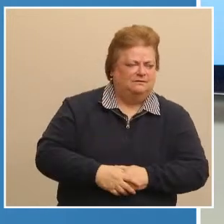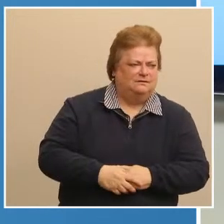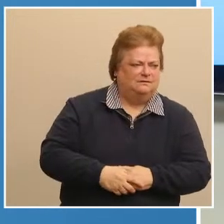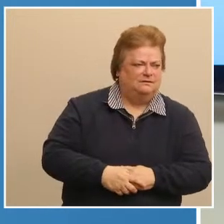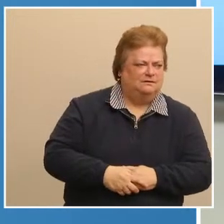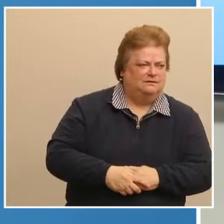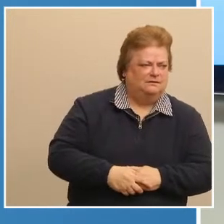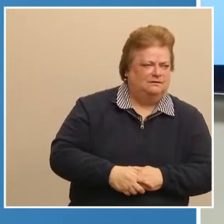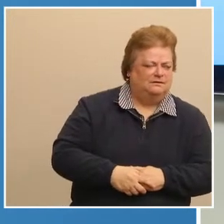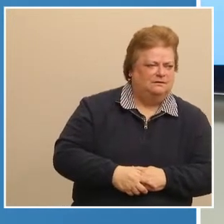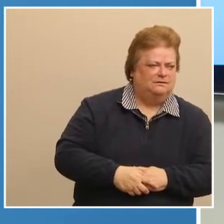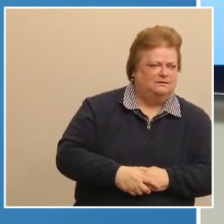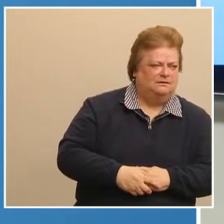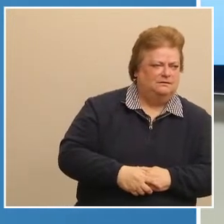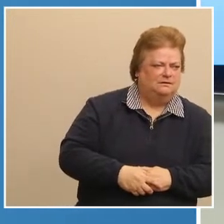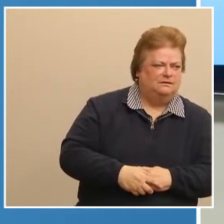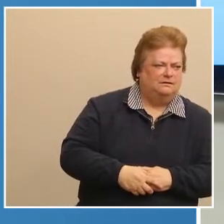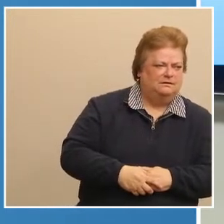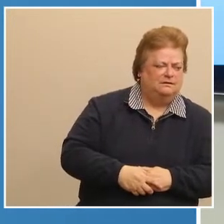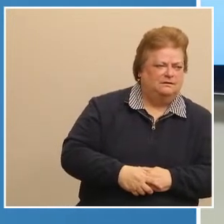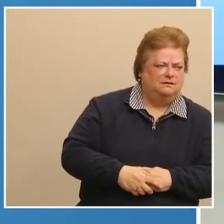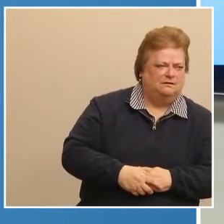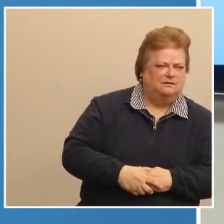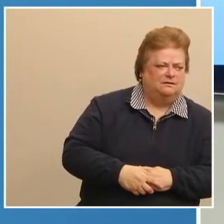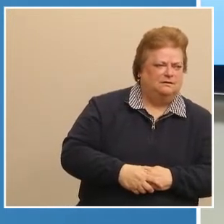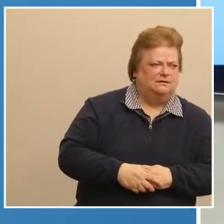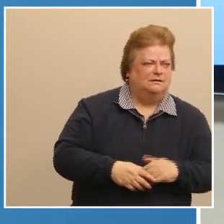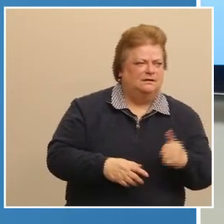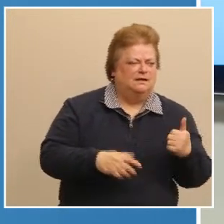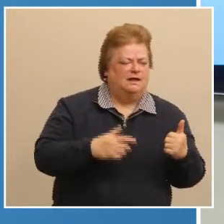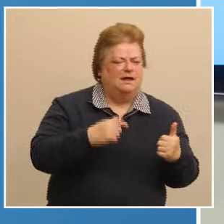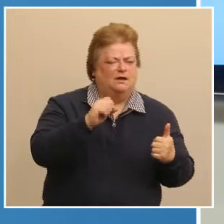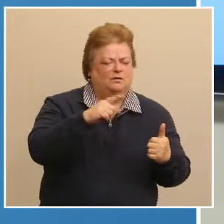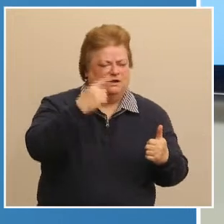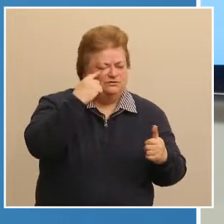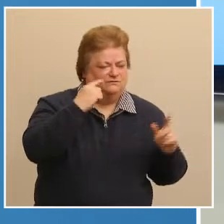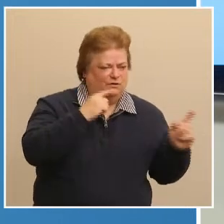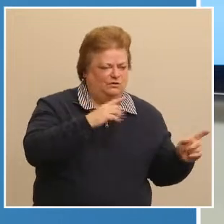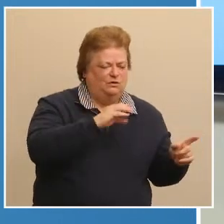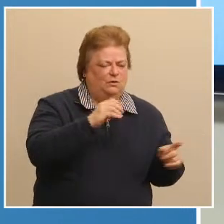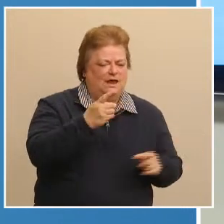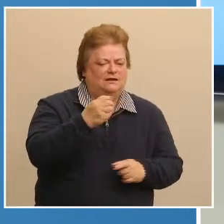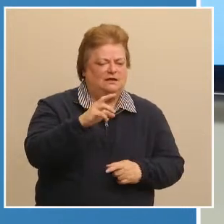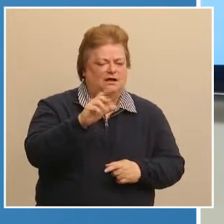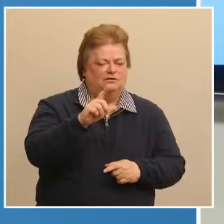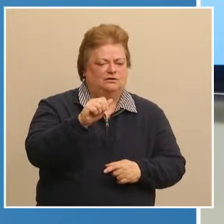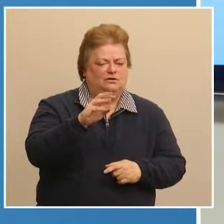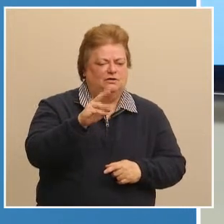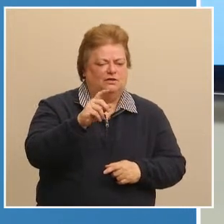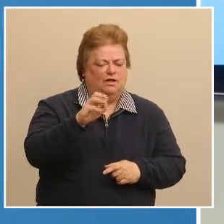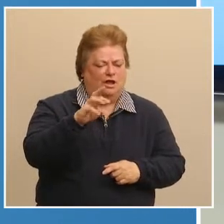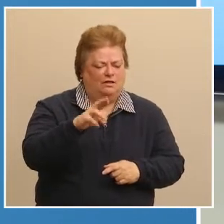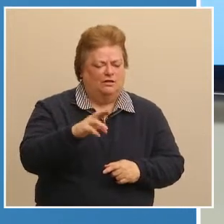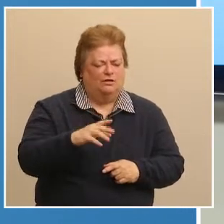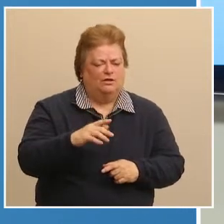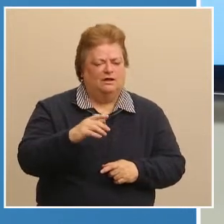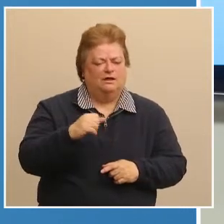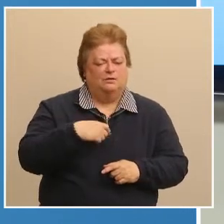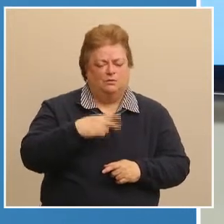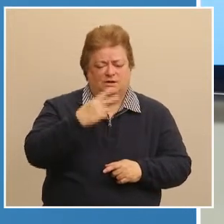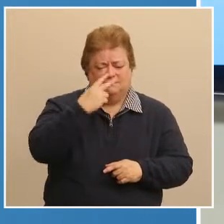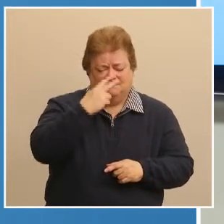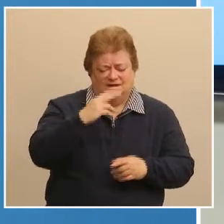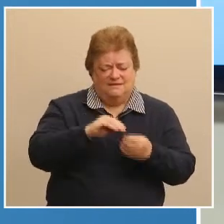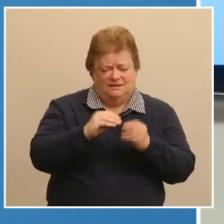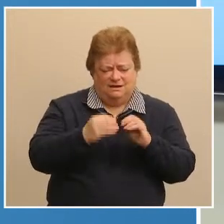And then a question for you and Dr. Lawler, if he would chime in as well. But you know, we're seeing the numbers trending in the right direction. I